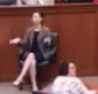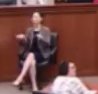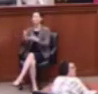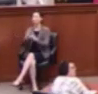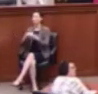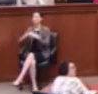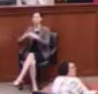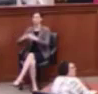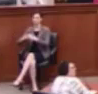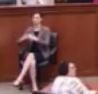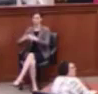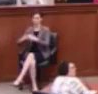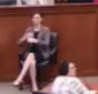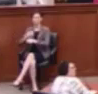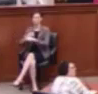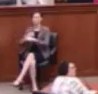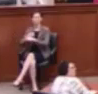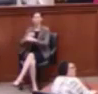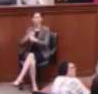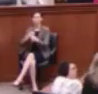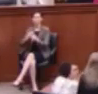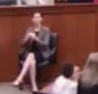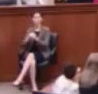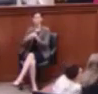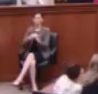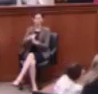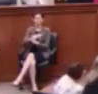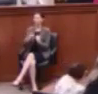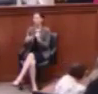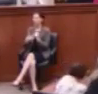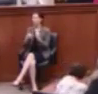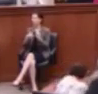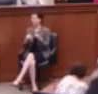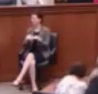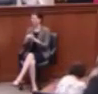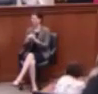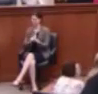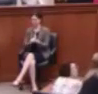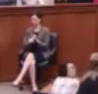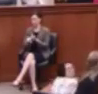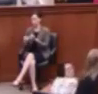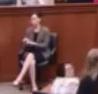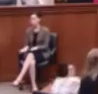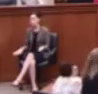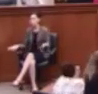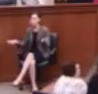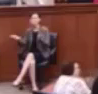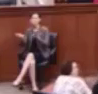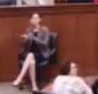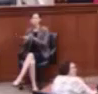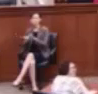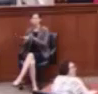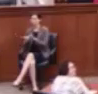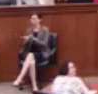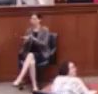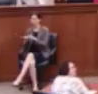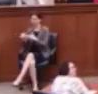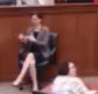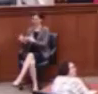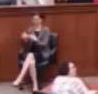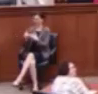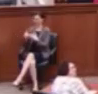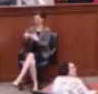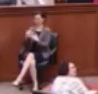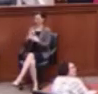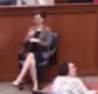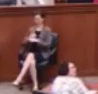partner in the work of career and technical education in the state, and a critical cog in the wheel of moving our